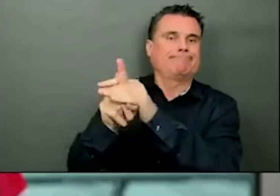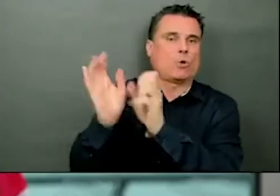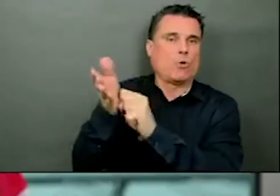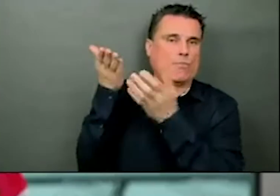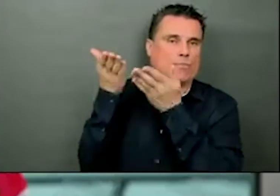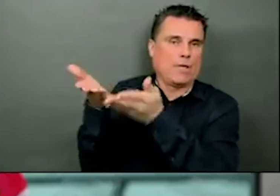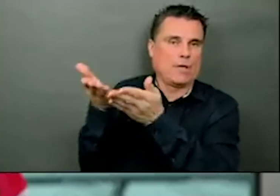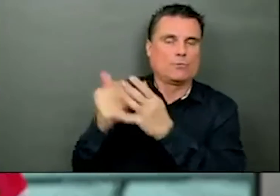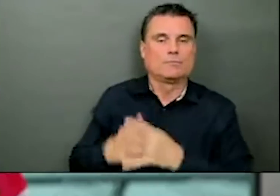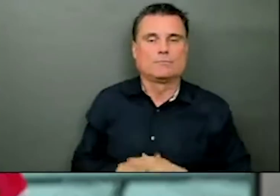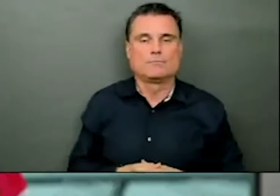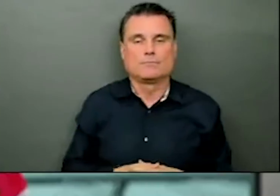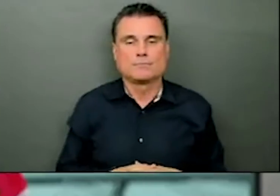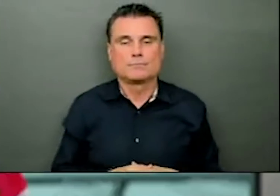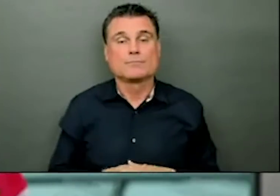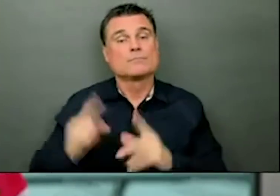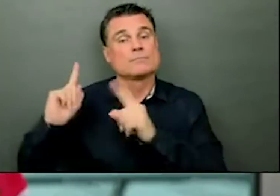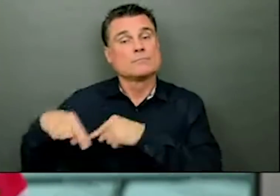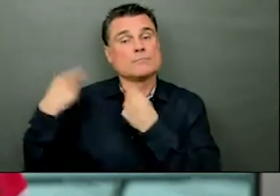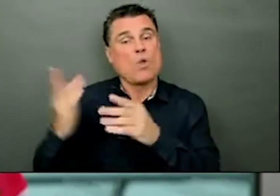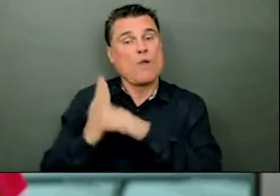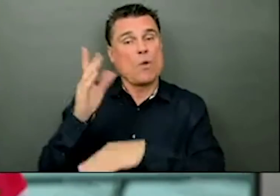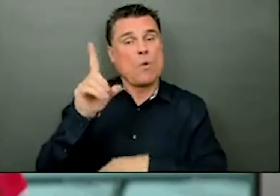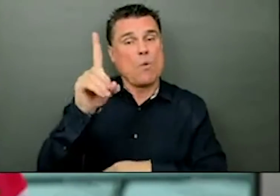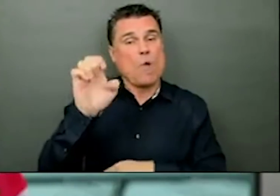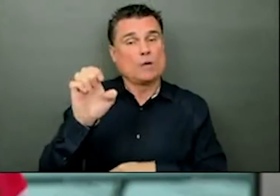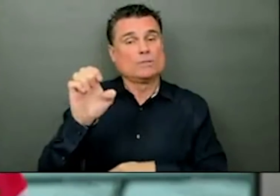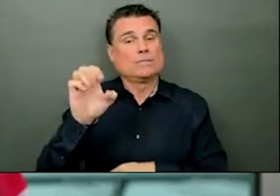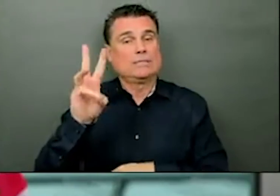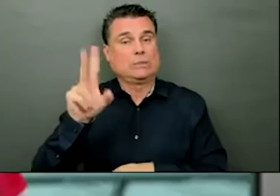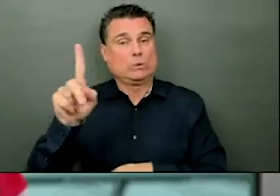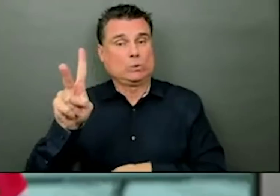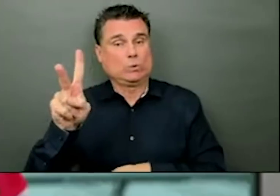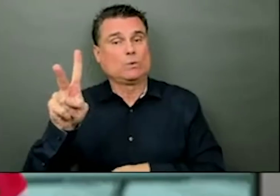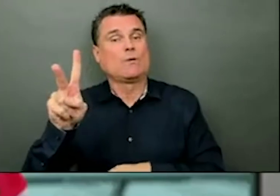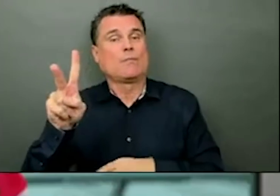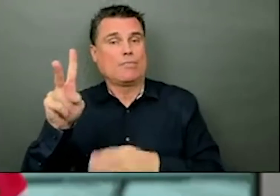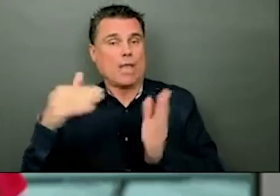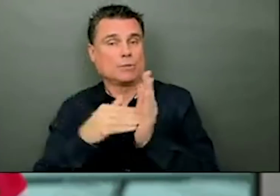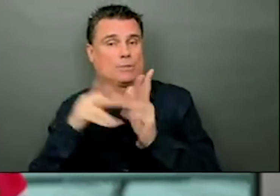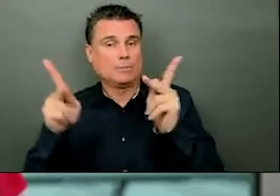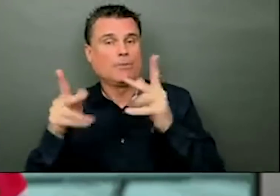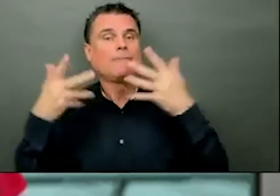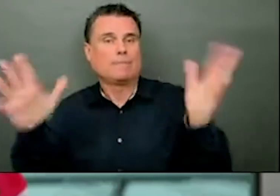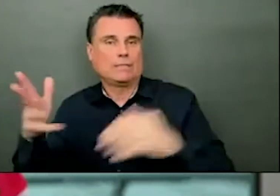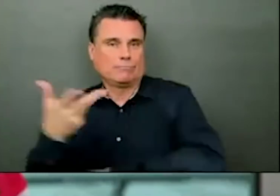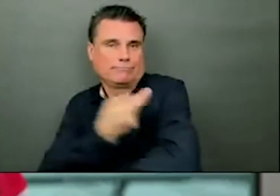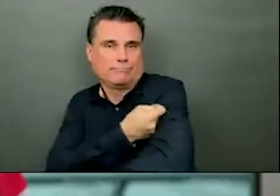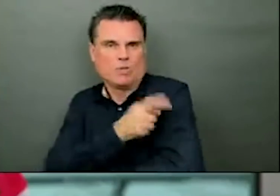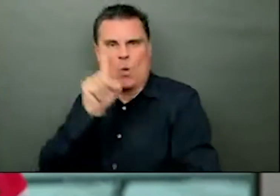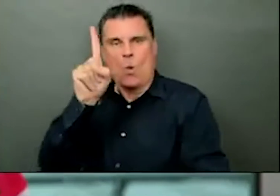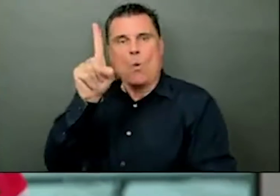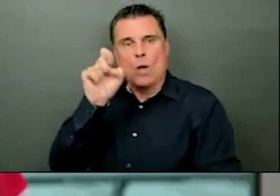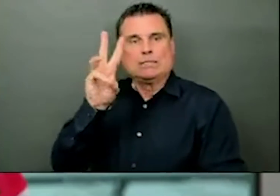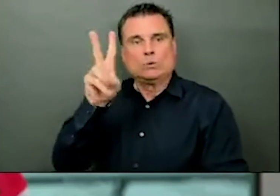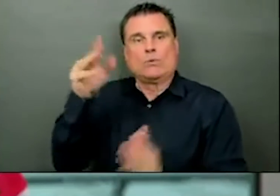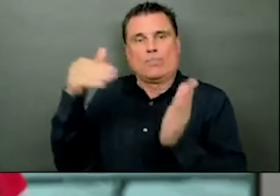162,982 doses of COVID-19 vaccine that has been administered in British Columbia, and of these,